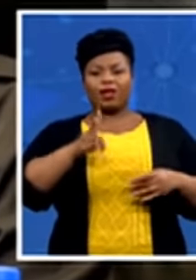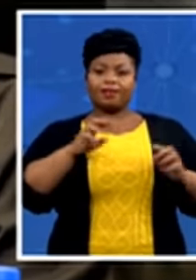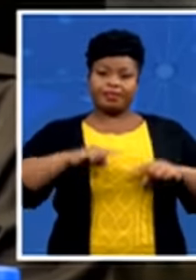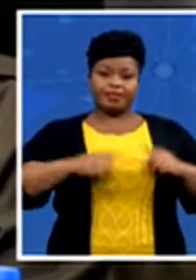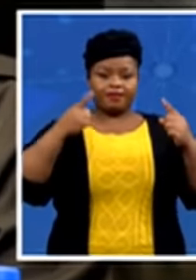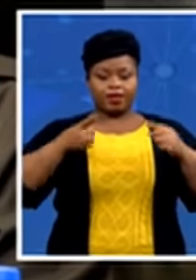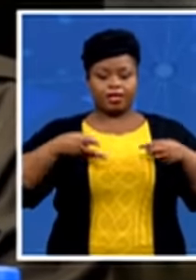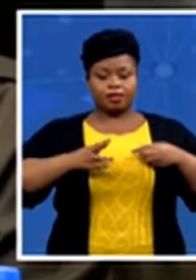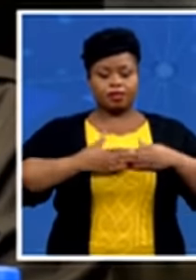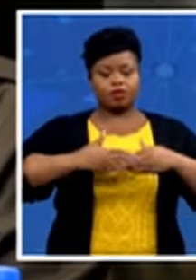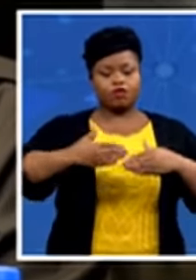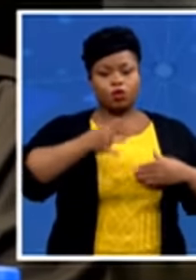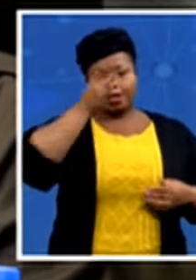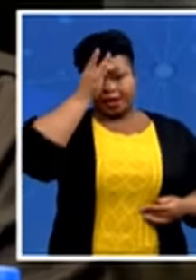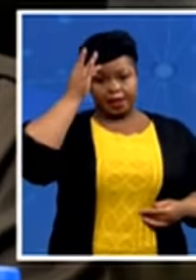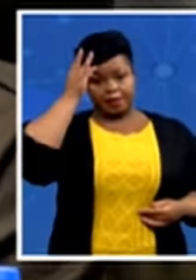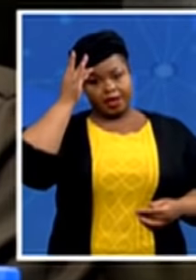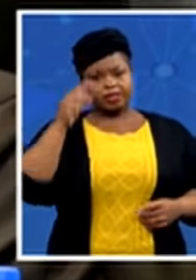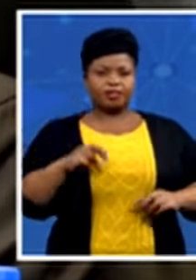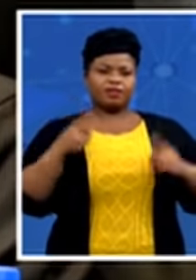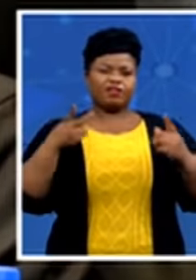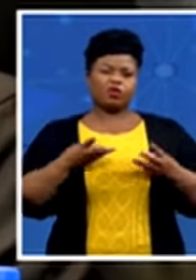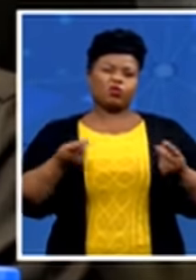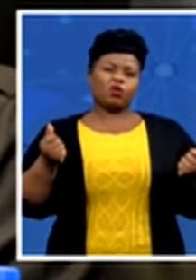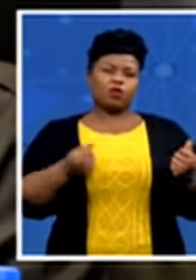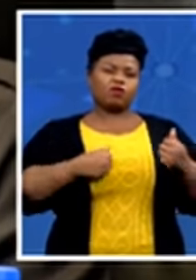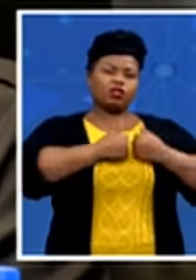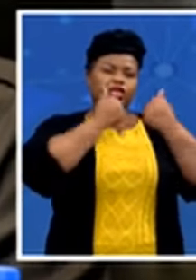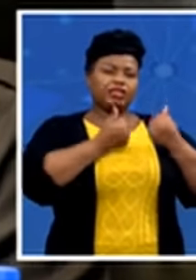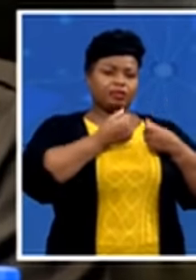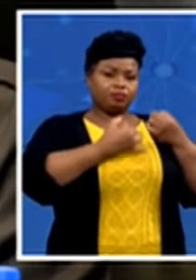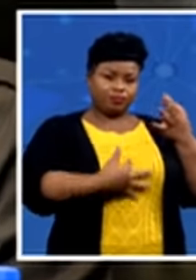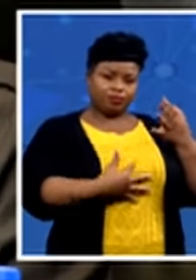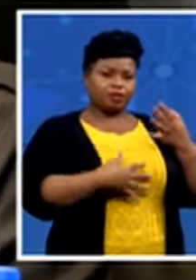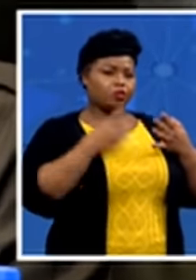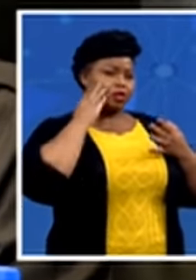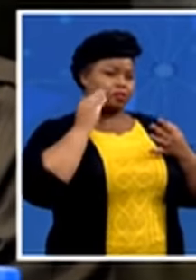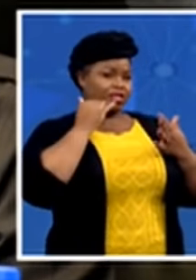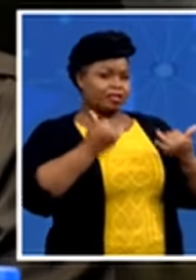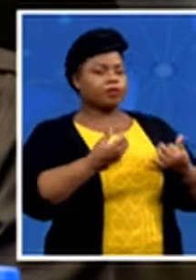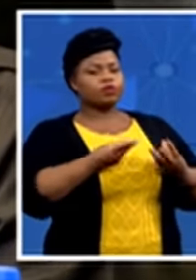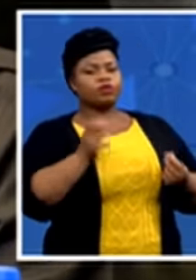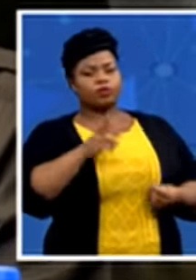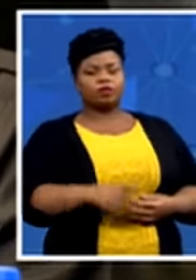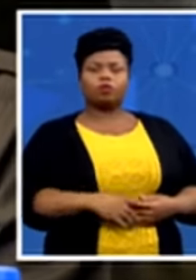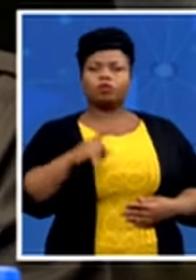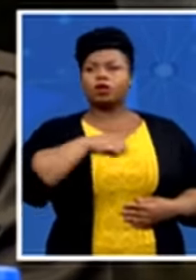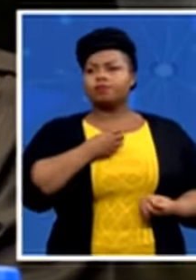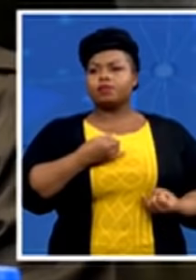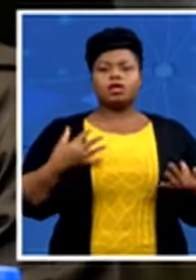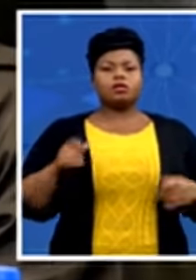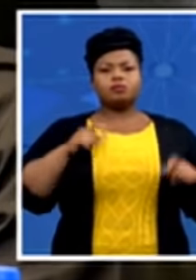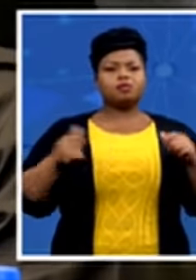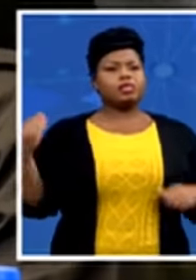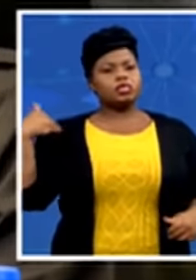that we are currently facing. We have been inundated by people who are frustrated and all of